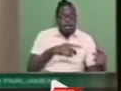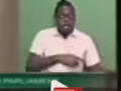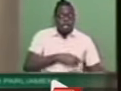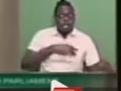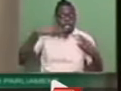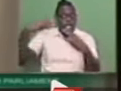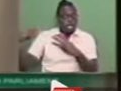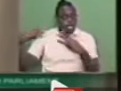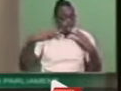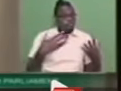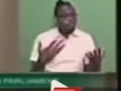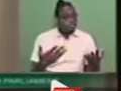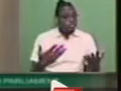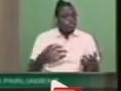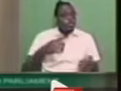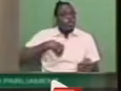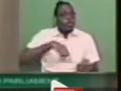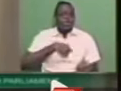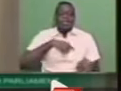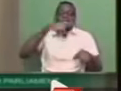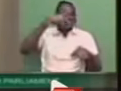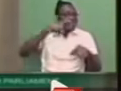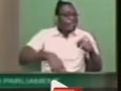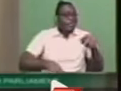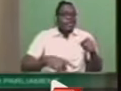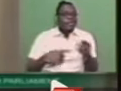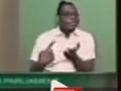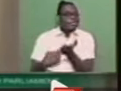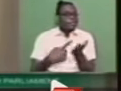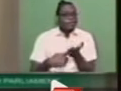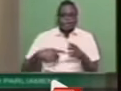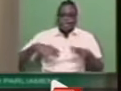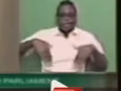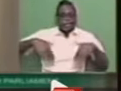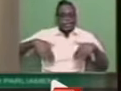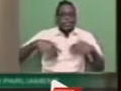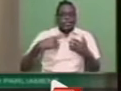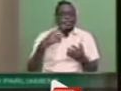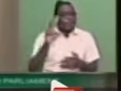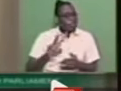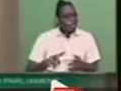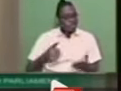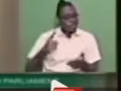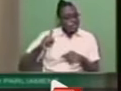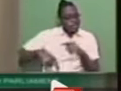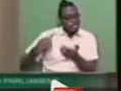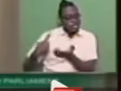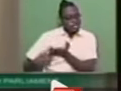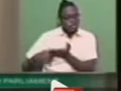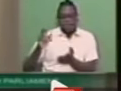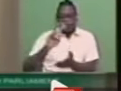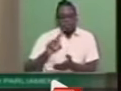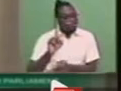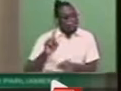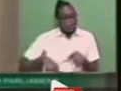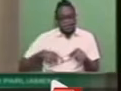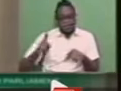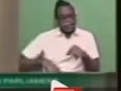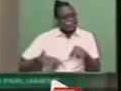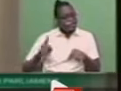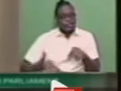highly volatile atmosphere currently surrounding the Maduro regime. Will we be opening ourselves